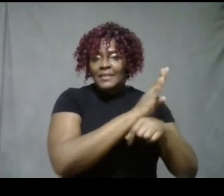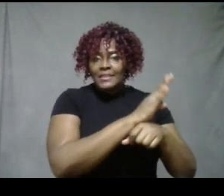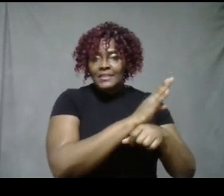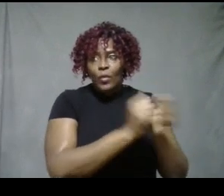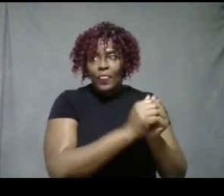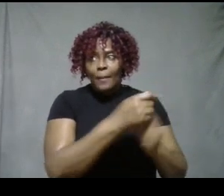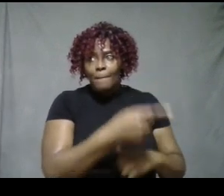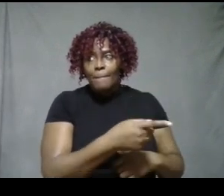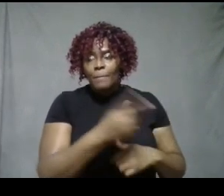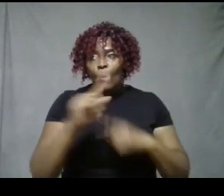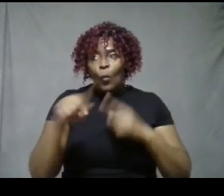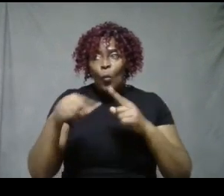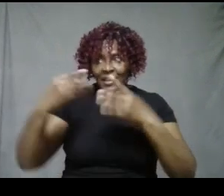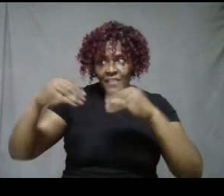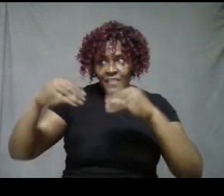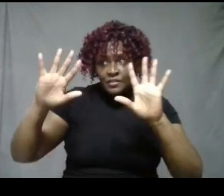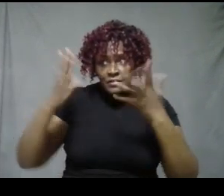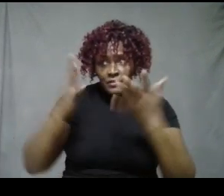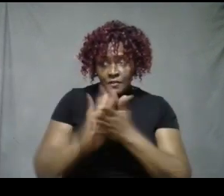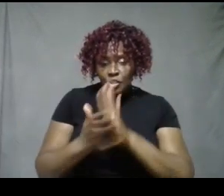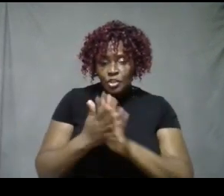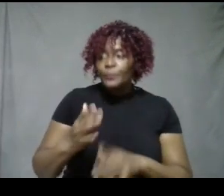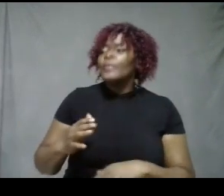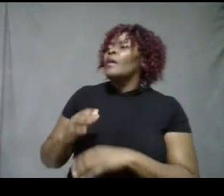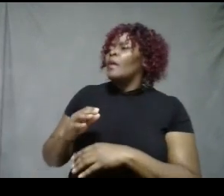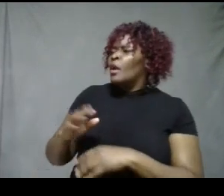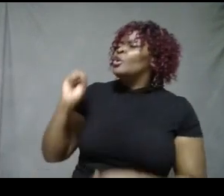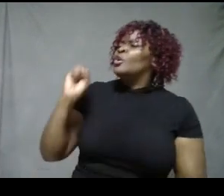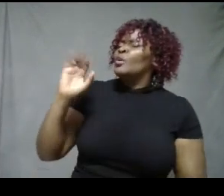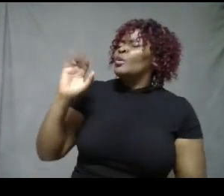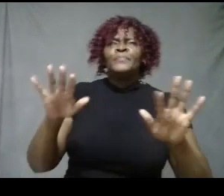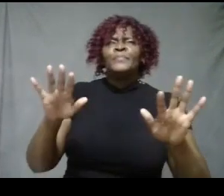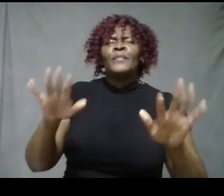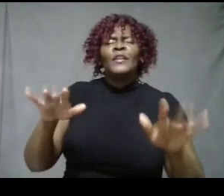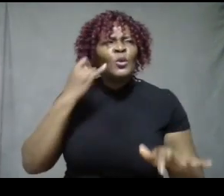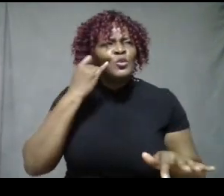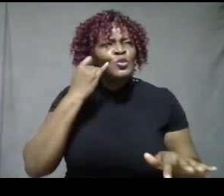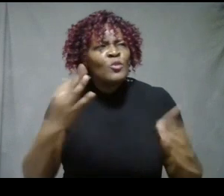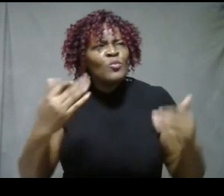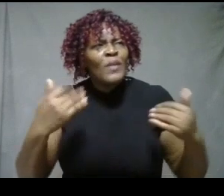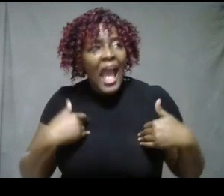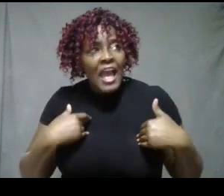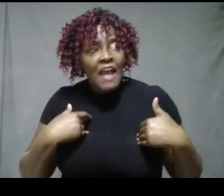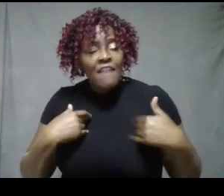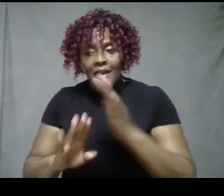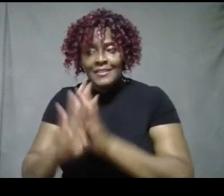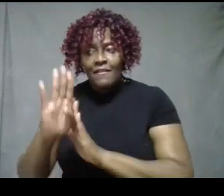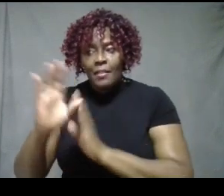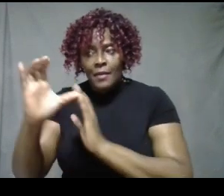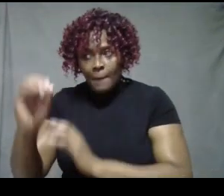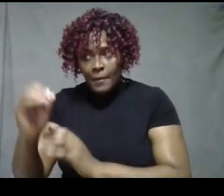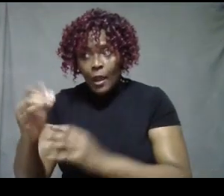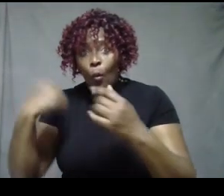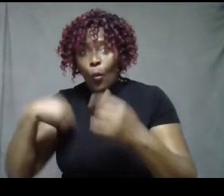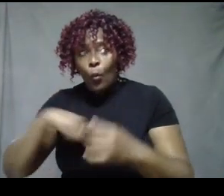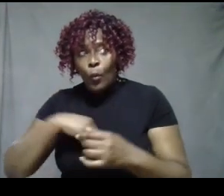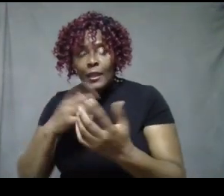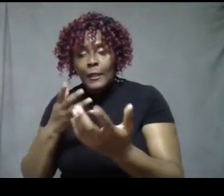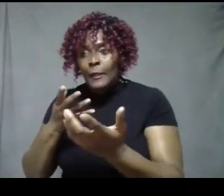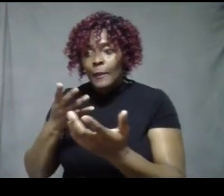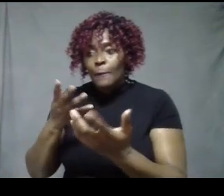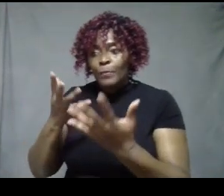have a developer that we're looking at, and the property is, we're going that